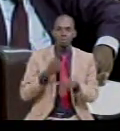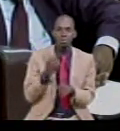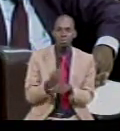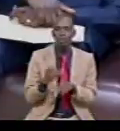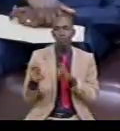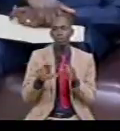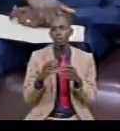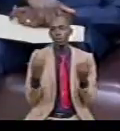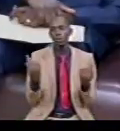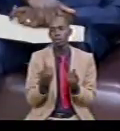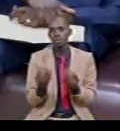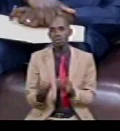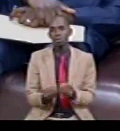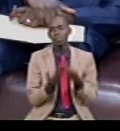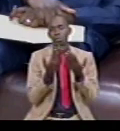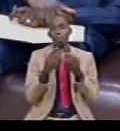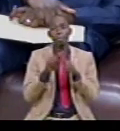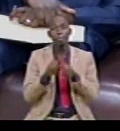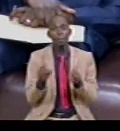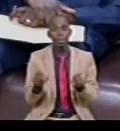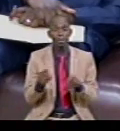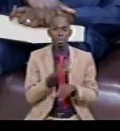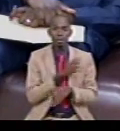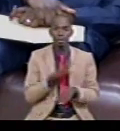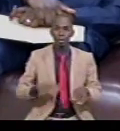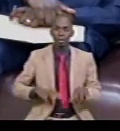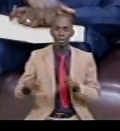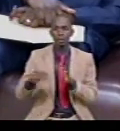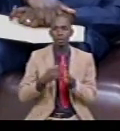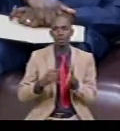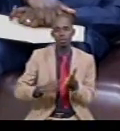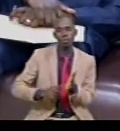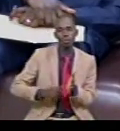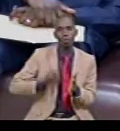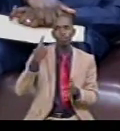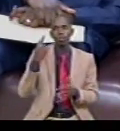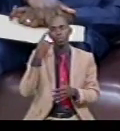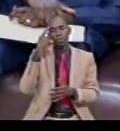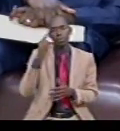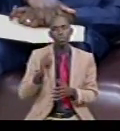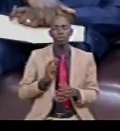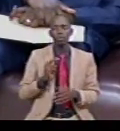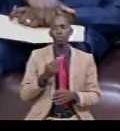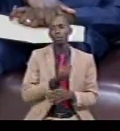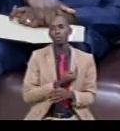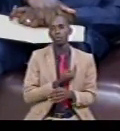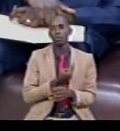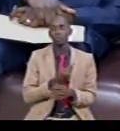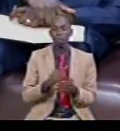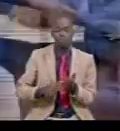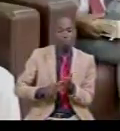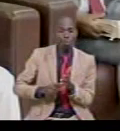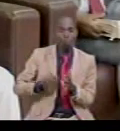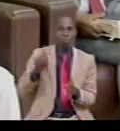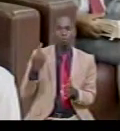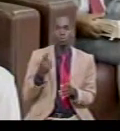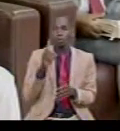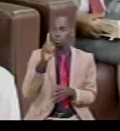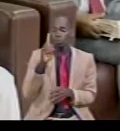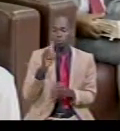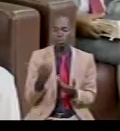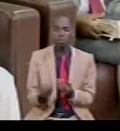sacrifice the Christ wants and for all one sacrifice has perfected all